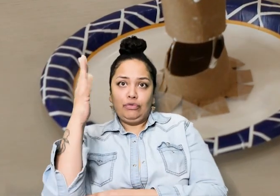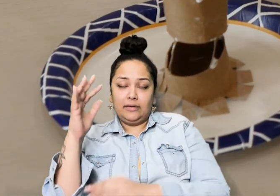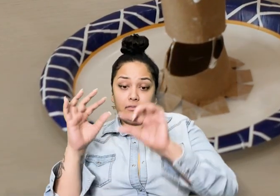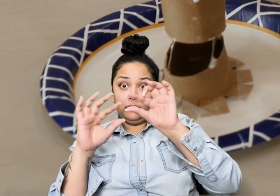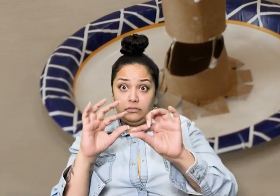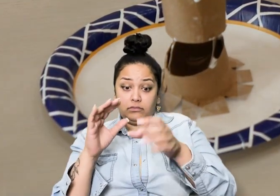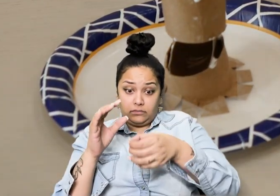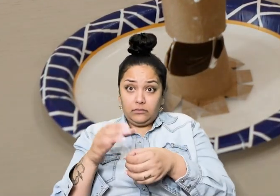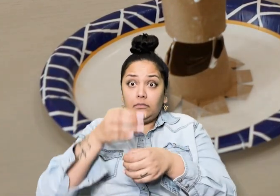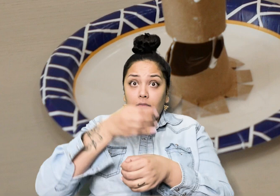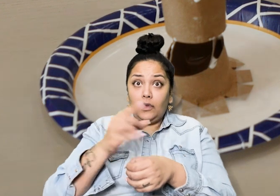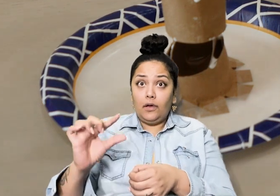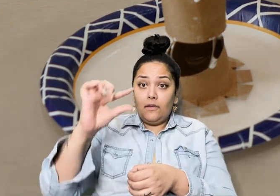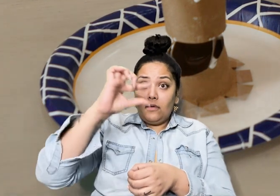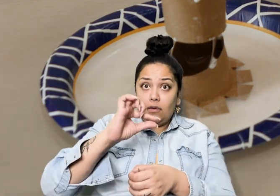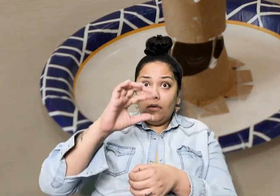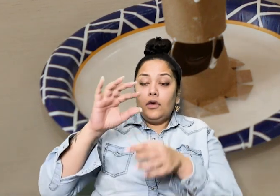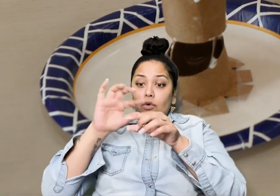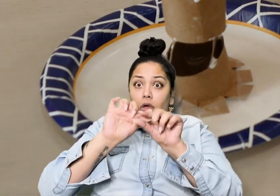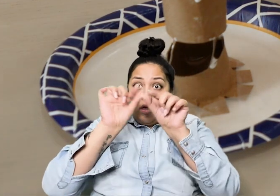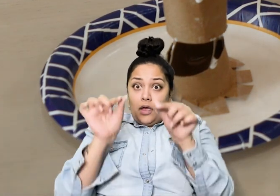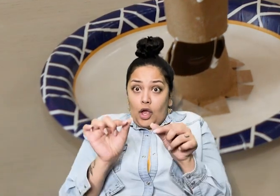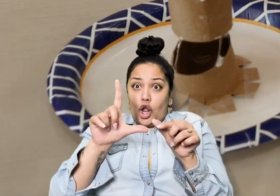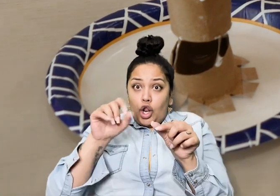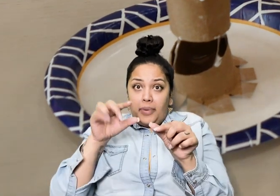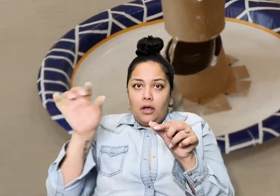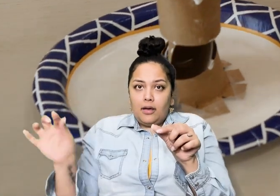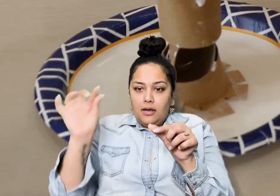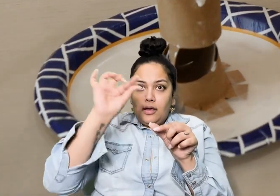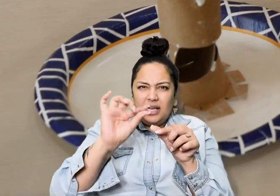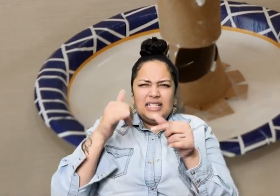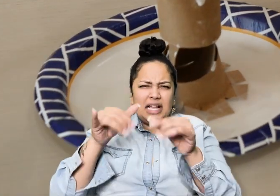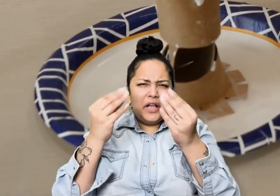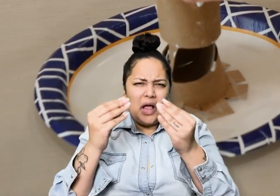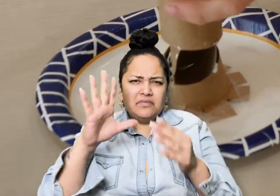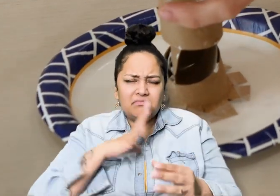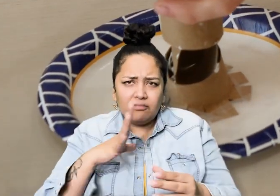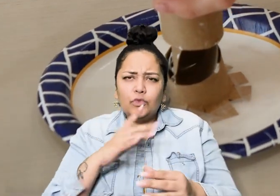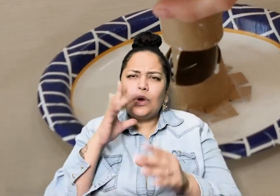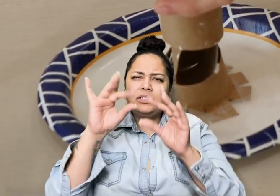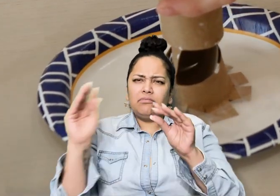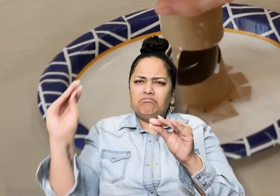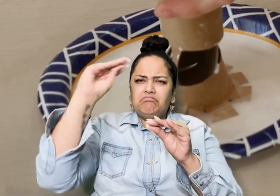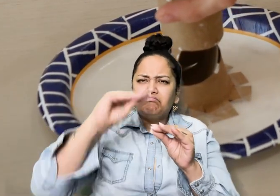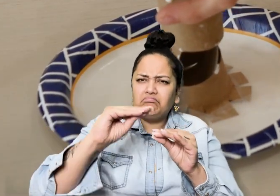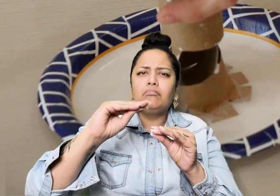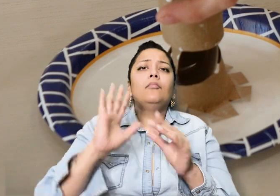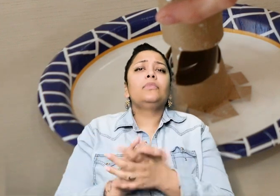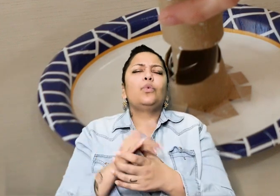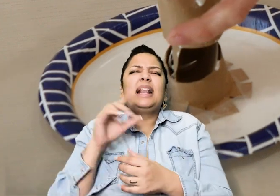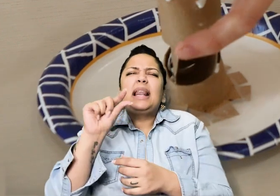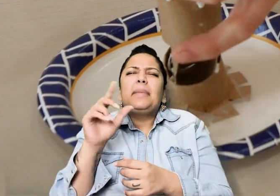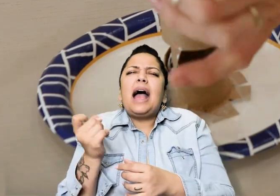tree. Still wet, but that's okay. This is not gonna weigh it down a lot. We're gonna just stick that right